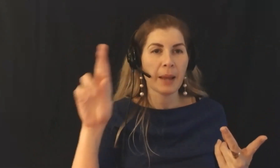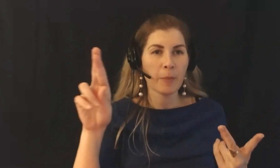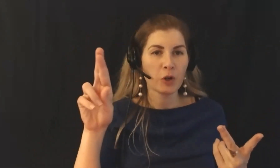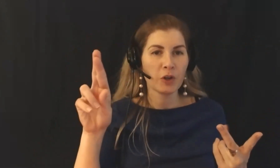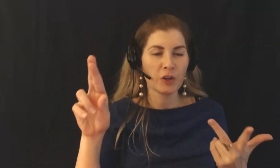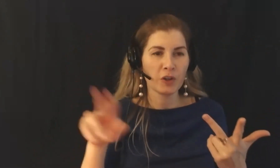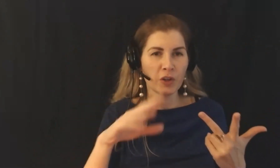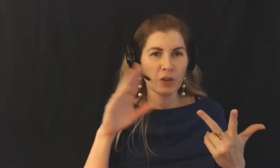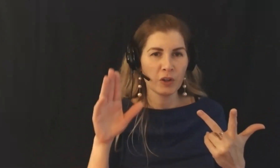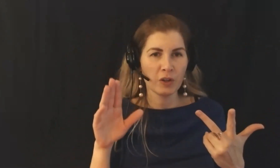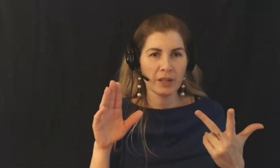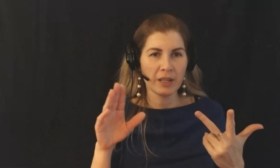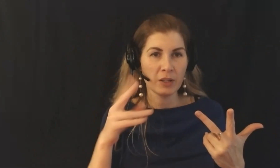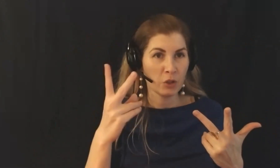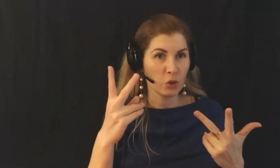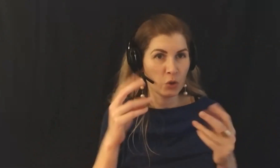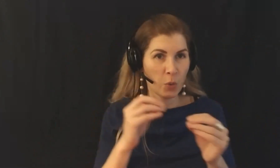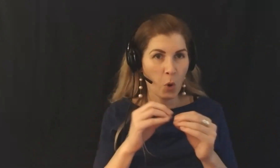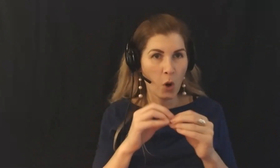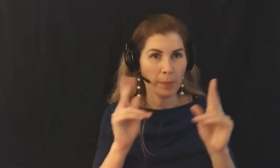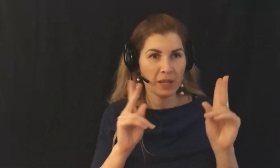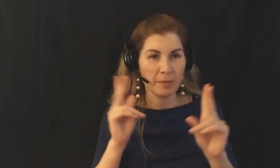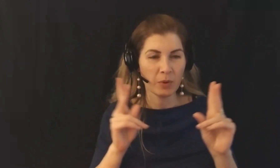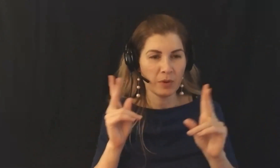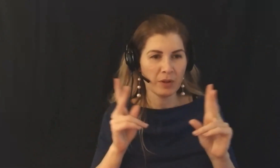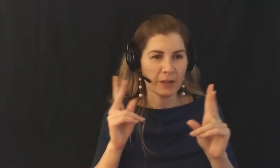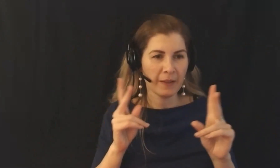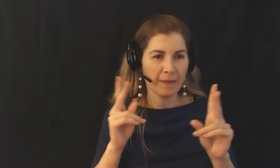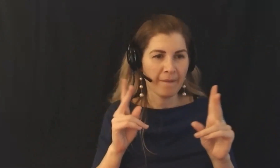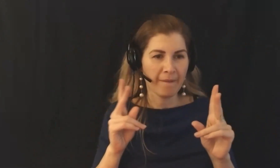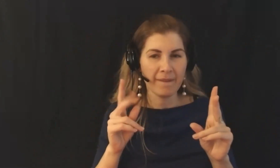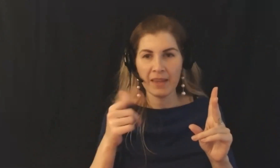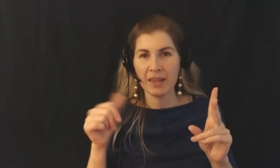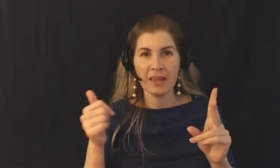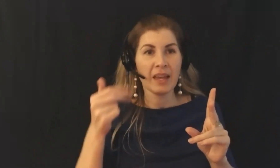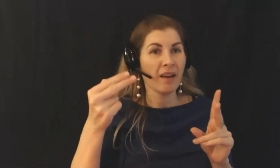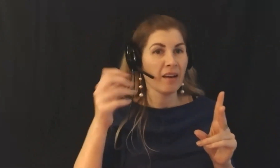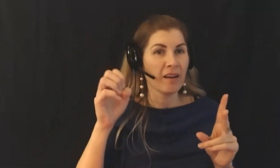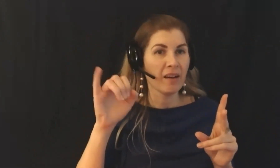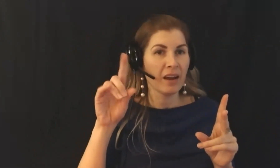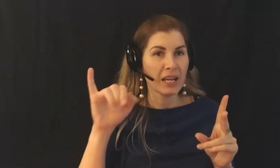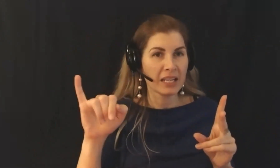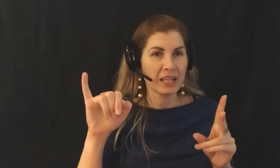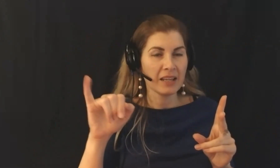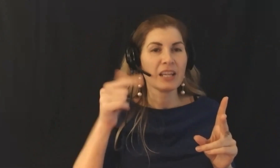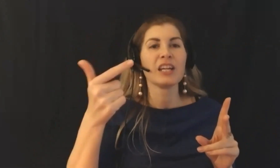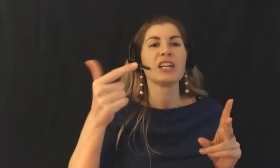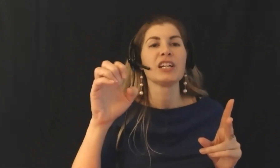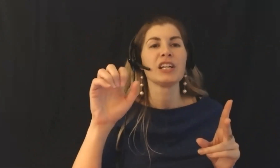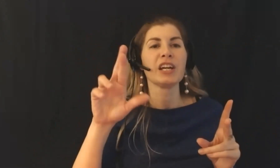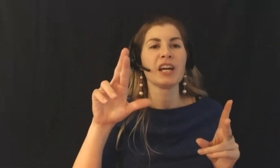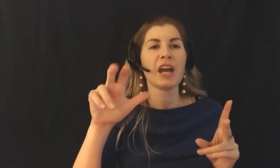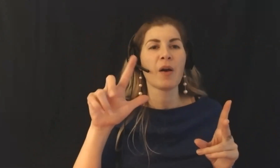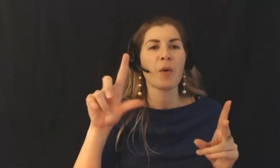I see 2 more people, please. Anyone else? Heidi, and 1 more, Gerald.